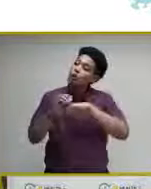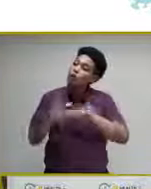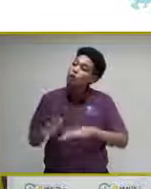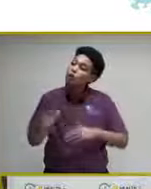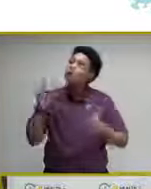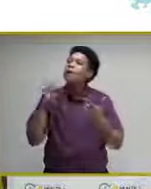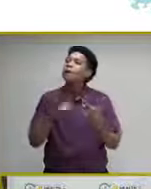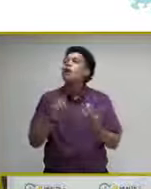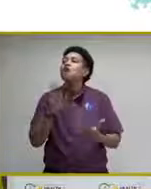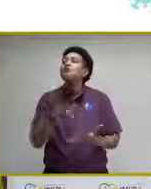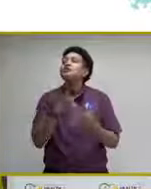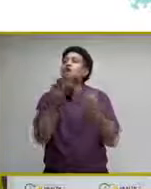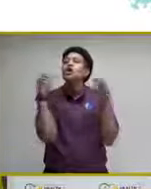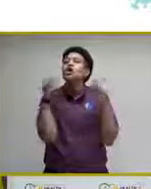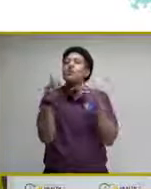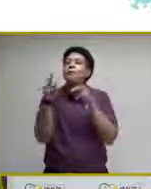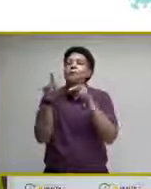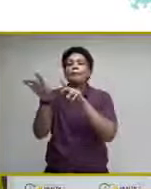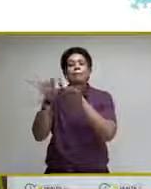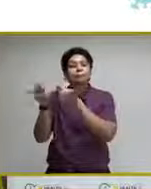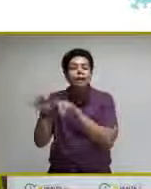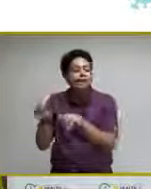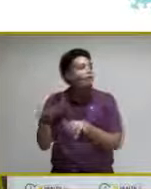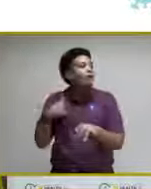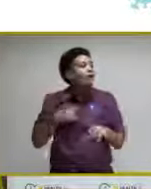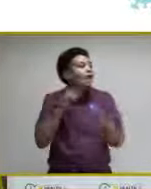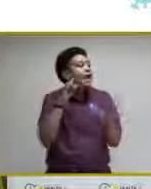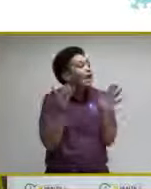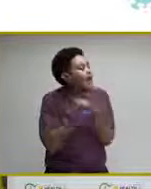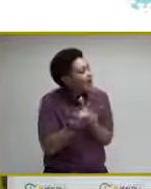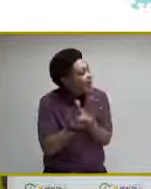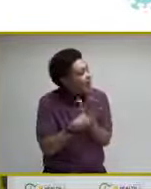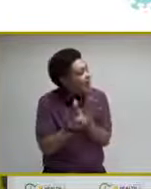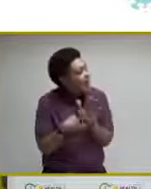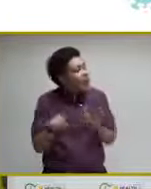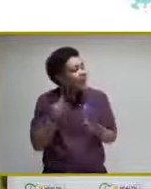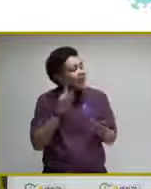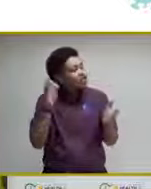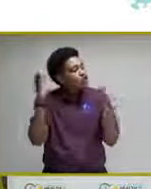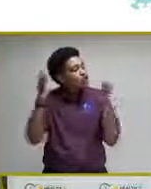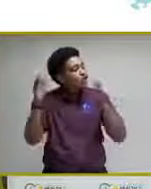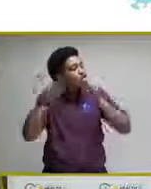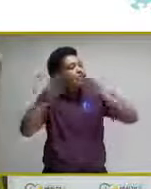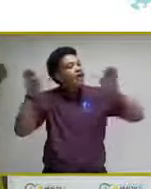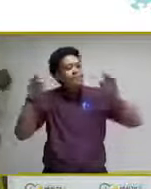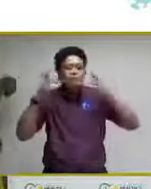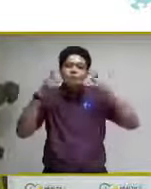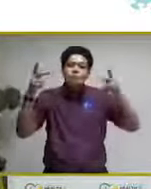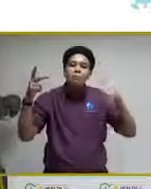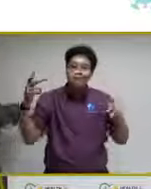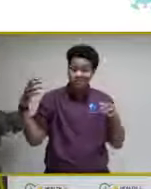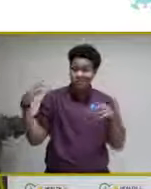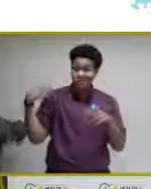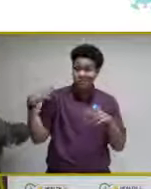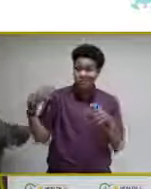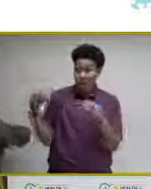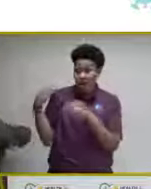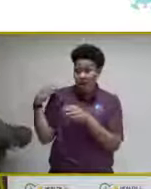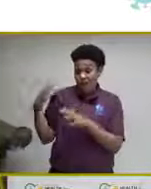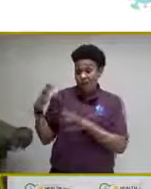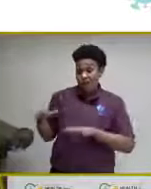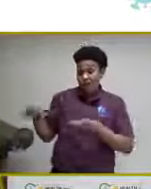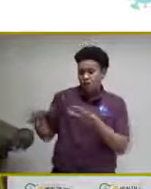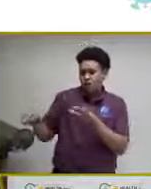then a special group of persons we identify as service level public sector officers. Those are